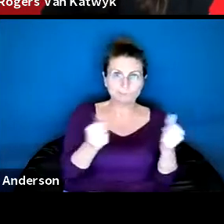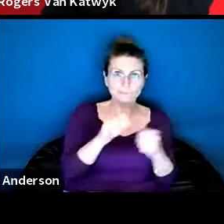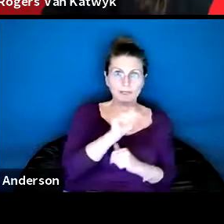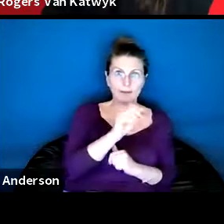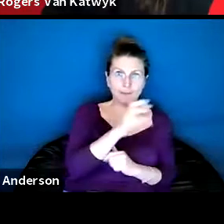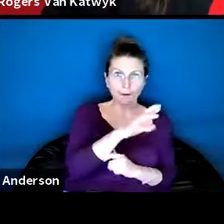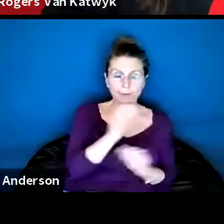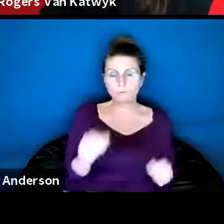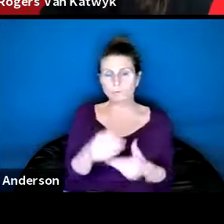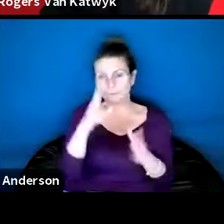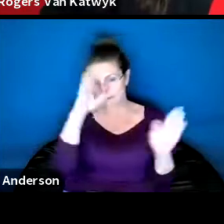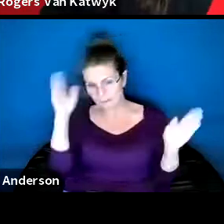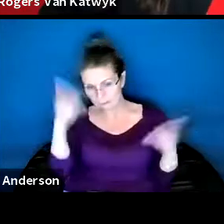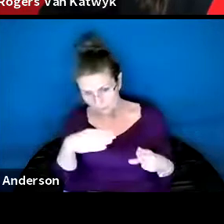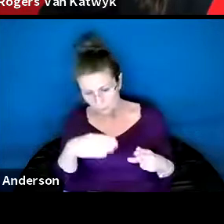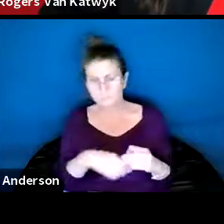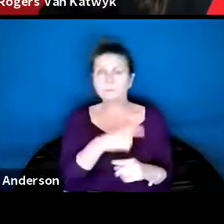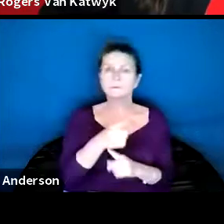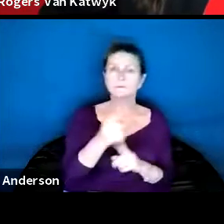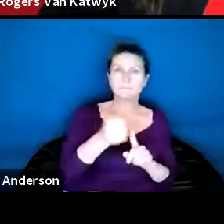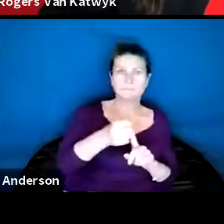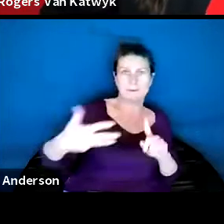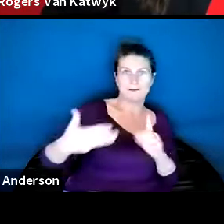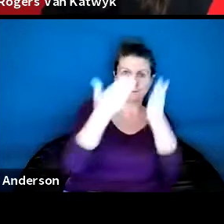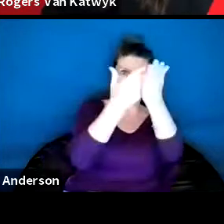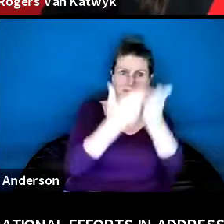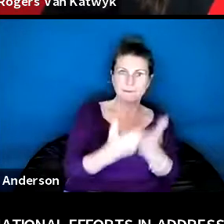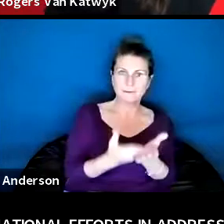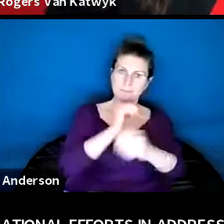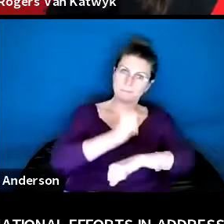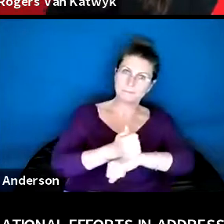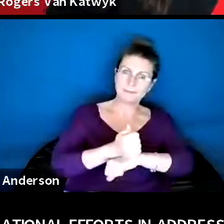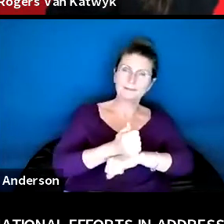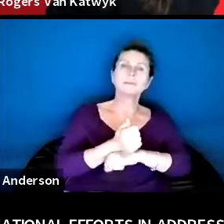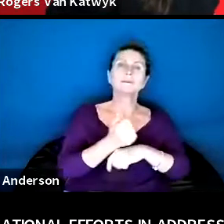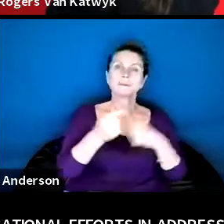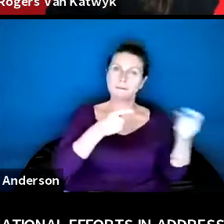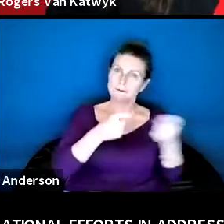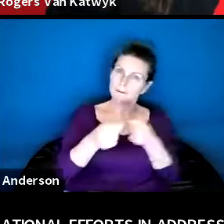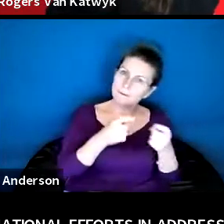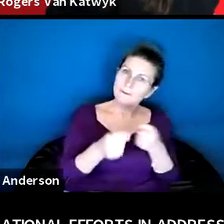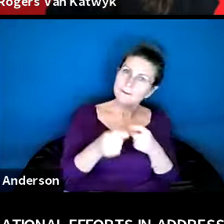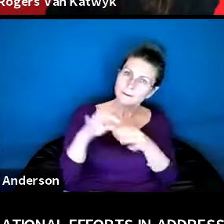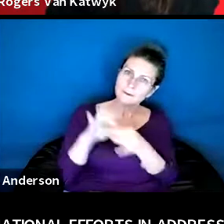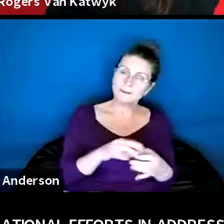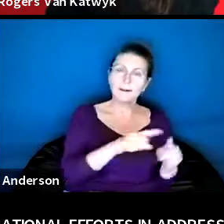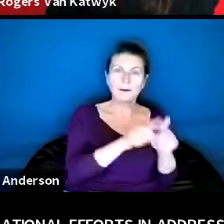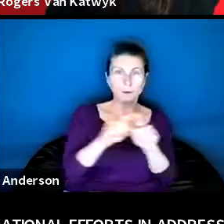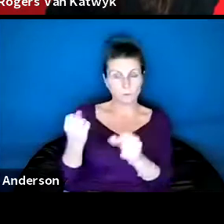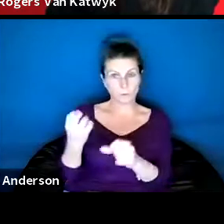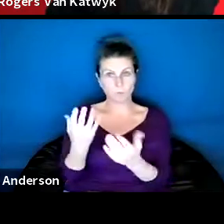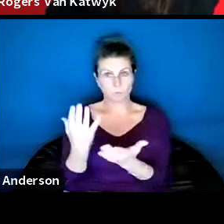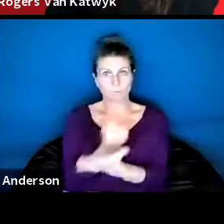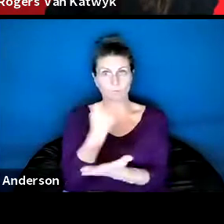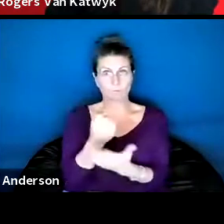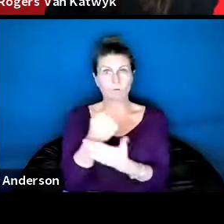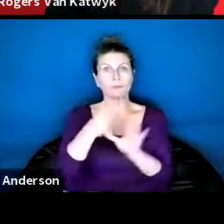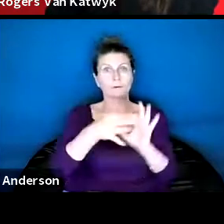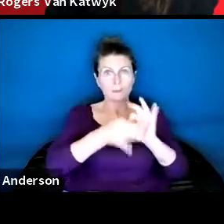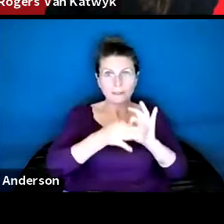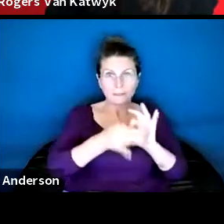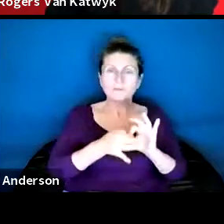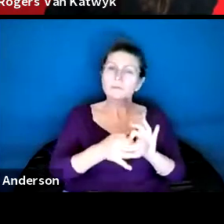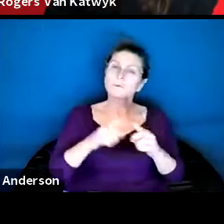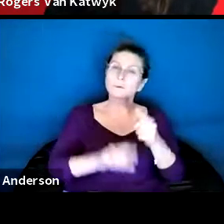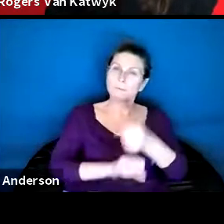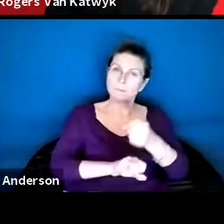attention to the issue, to expand the evidence base on global governance, as well as leveraging networks and relationships to